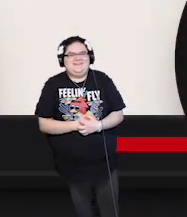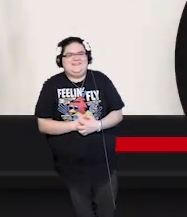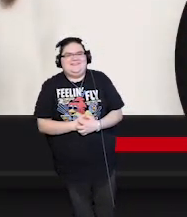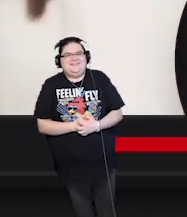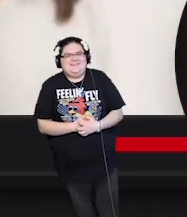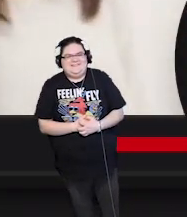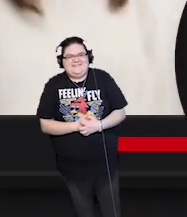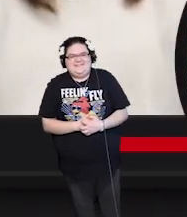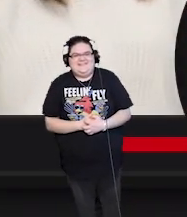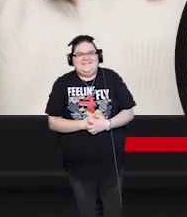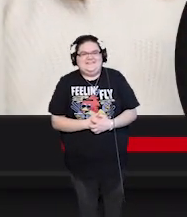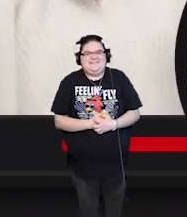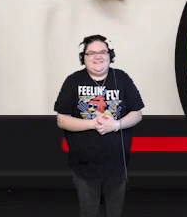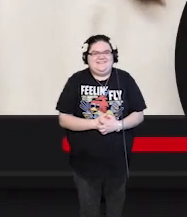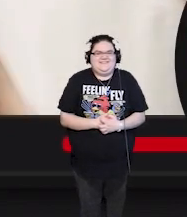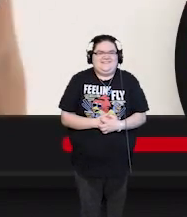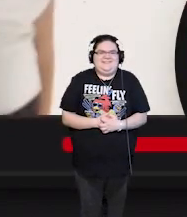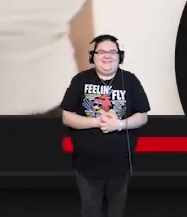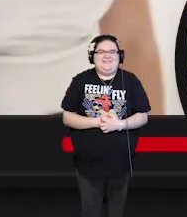I can't breathe. Yes, he's gonna say sorry or anything.